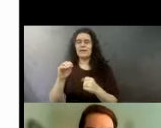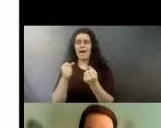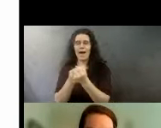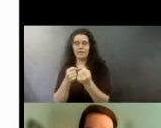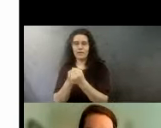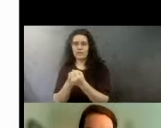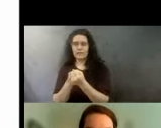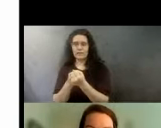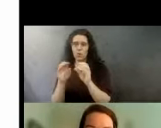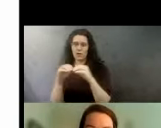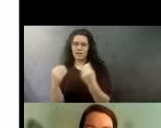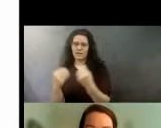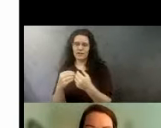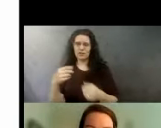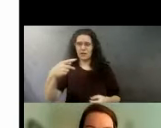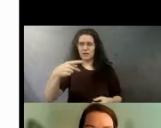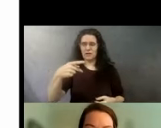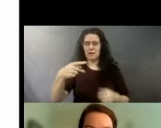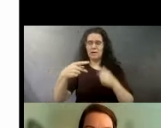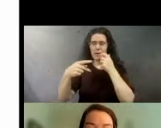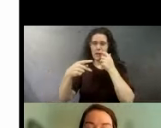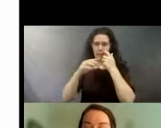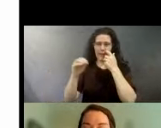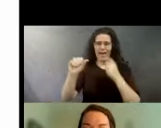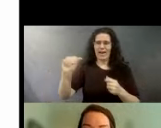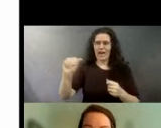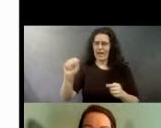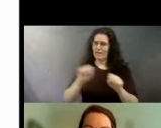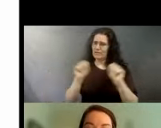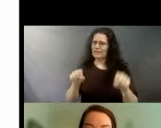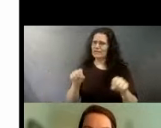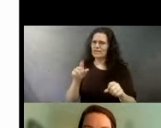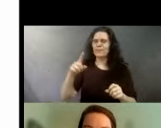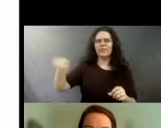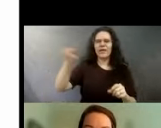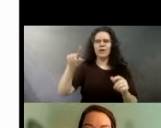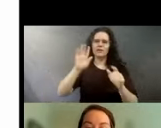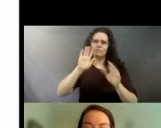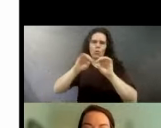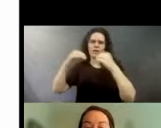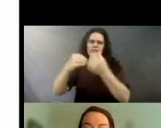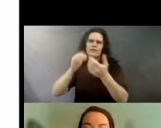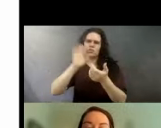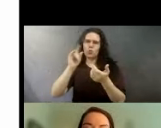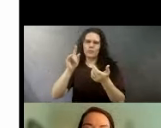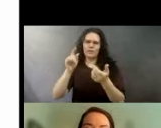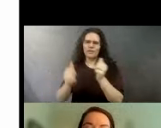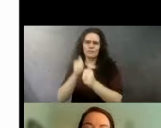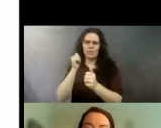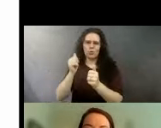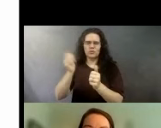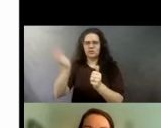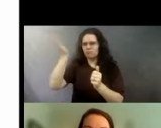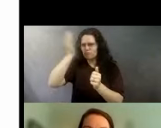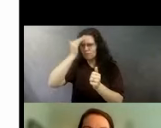they really are probably the foremost experts, and they will have a lot of knowledge